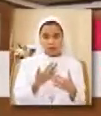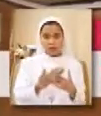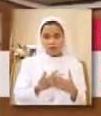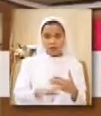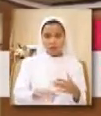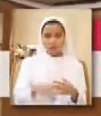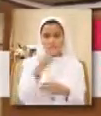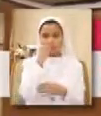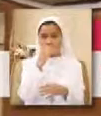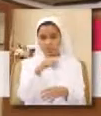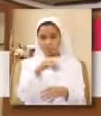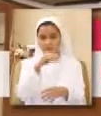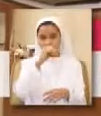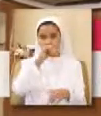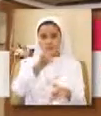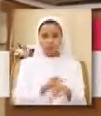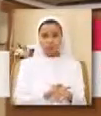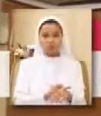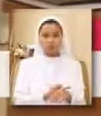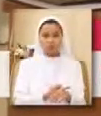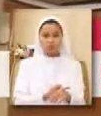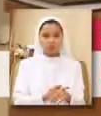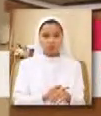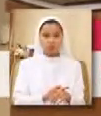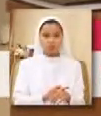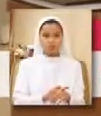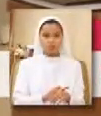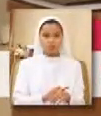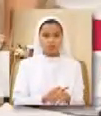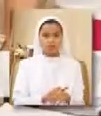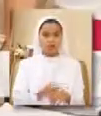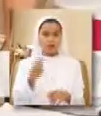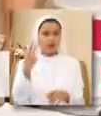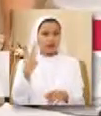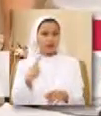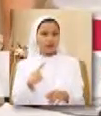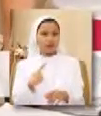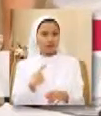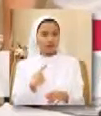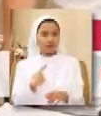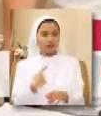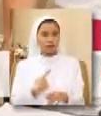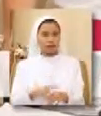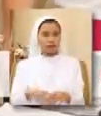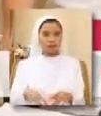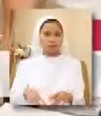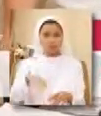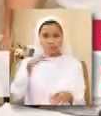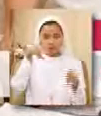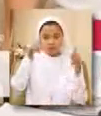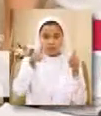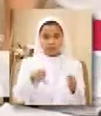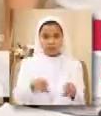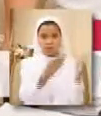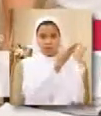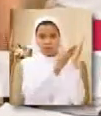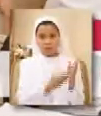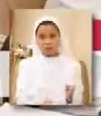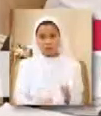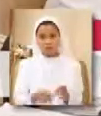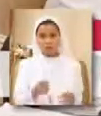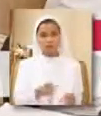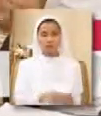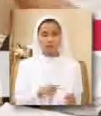months, she came with this Knights of Columbus, yes. you know, from the States, huh? They brought the